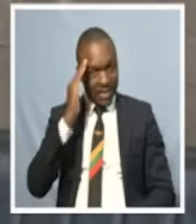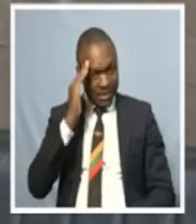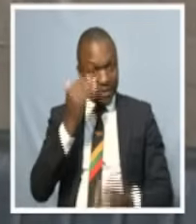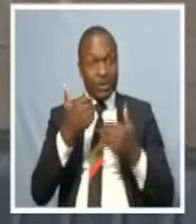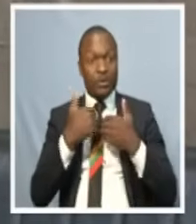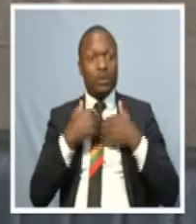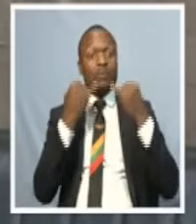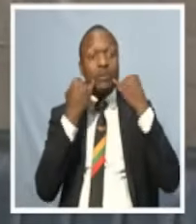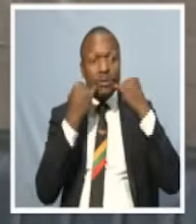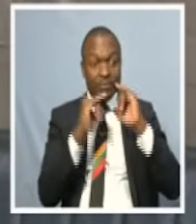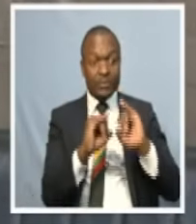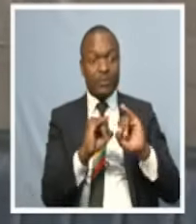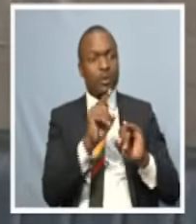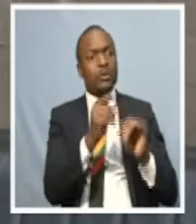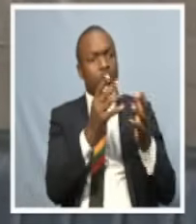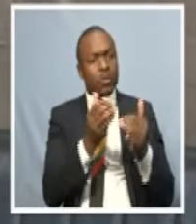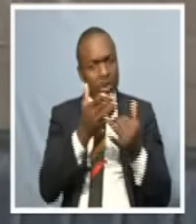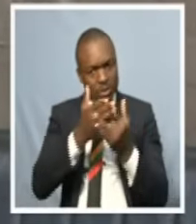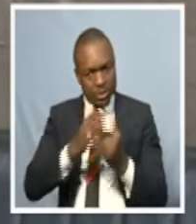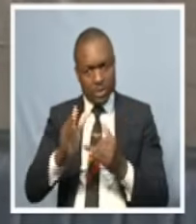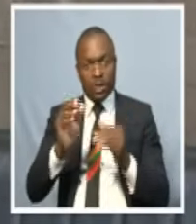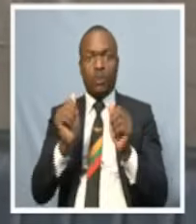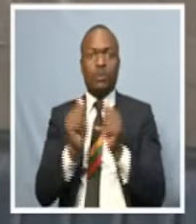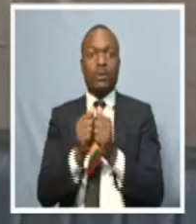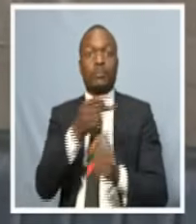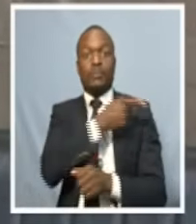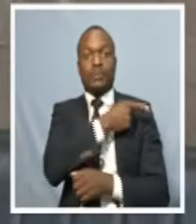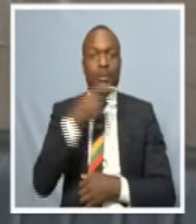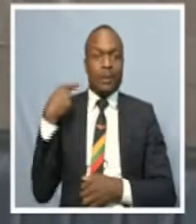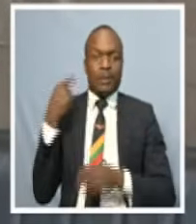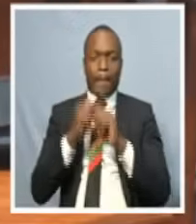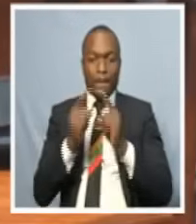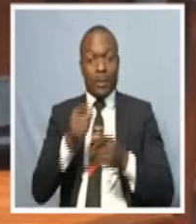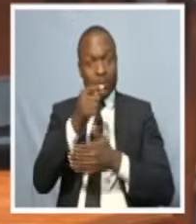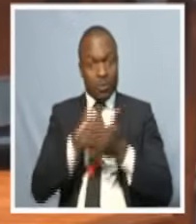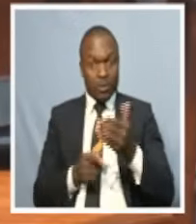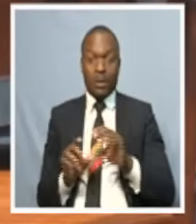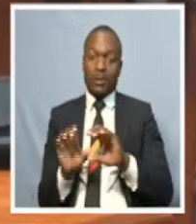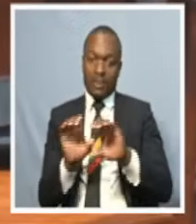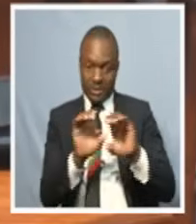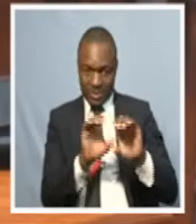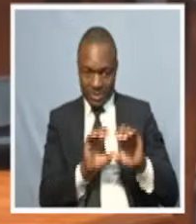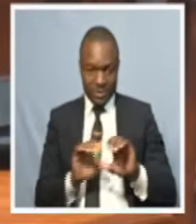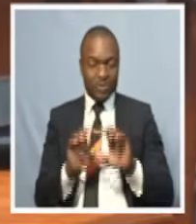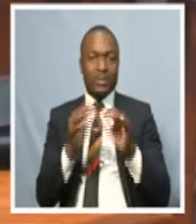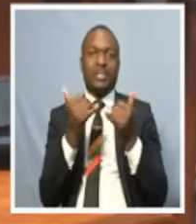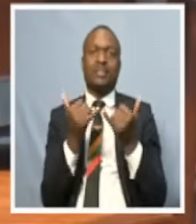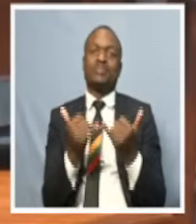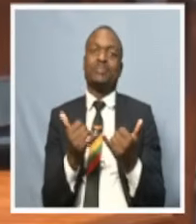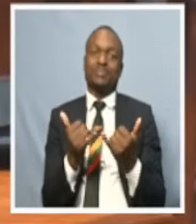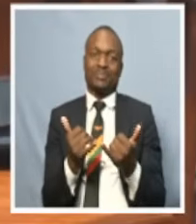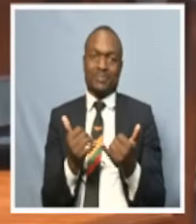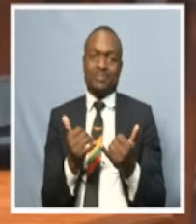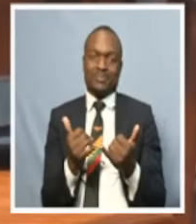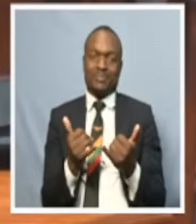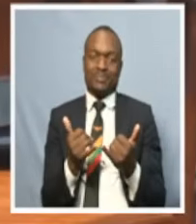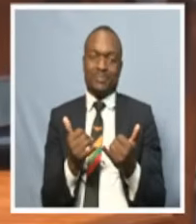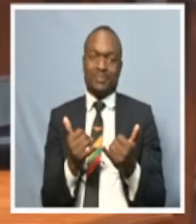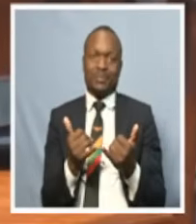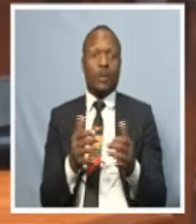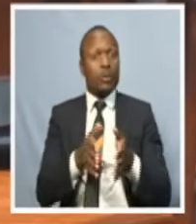got some information that you want to share with the House, but what we are doing at this moment, we